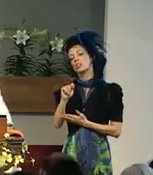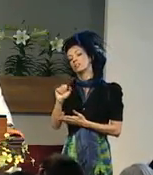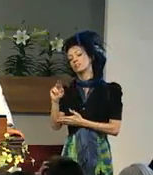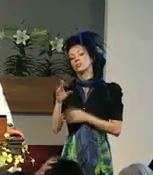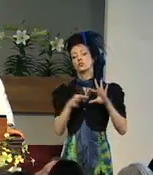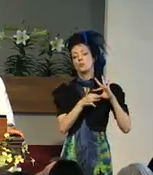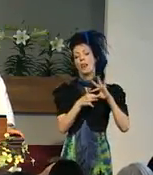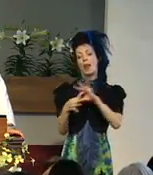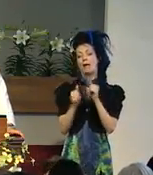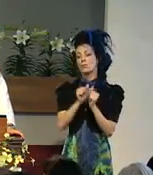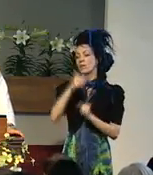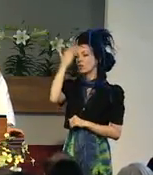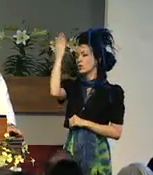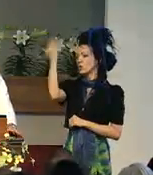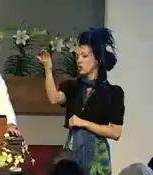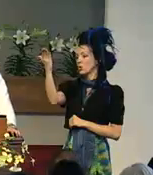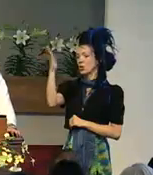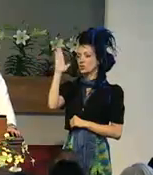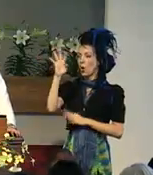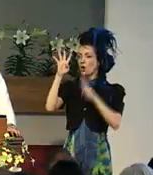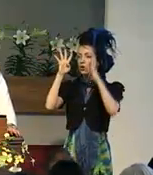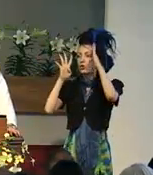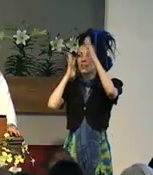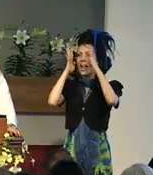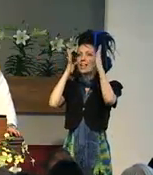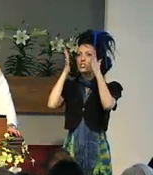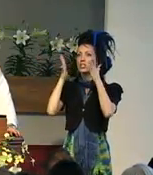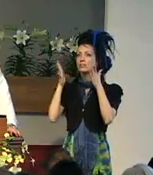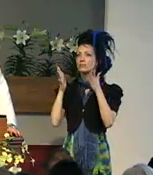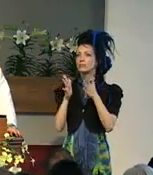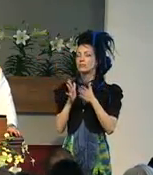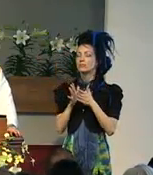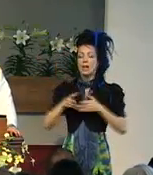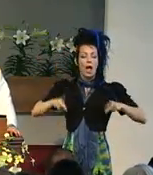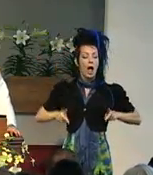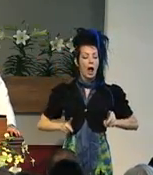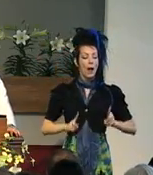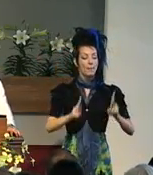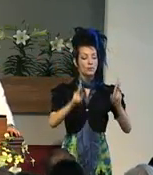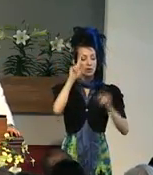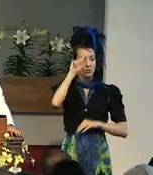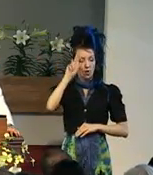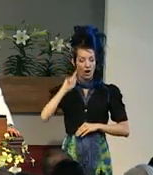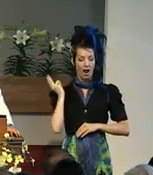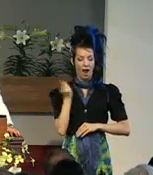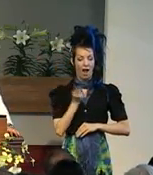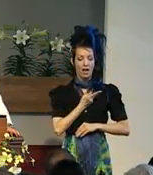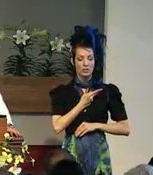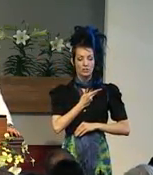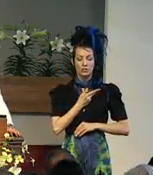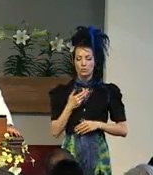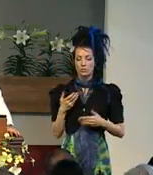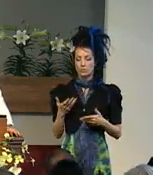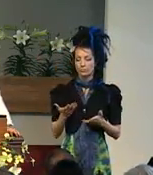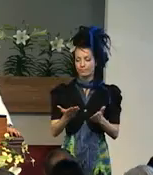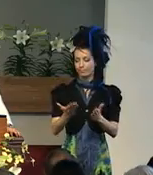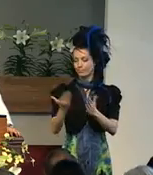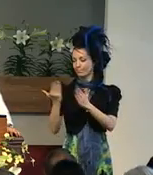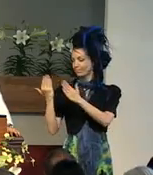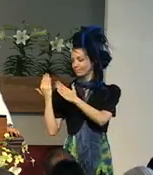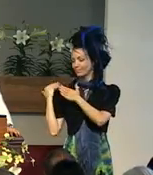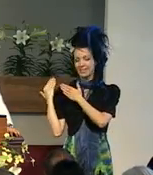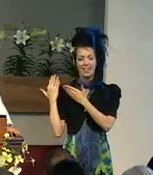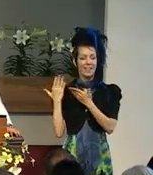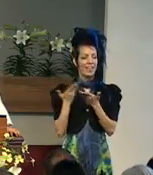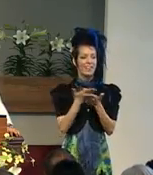alignment with you and with your creation. It's an opportunity for us to leave behind some of the things